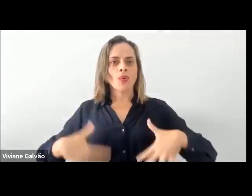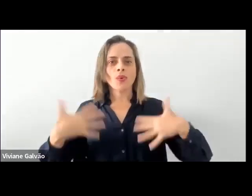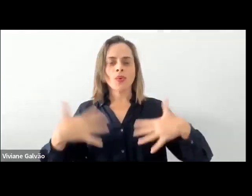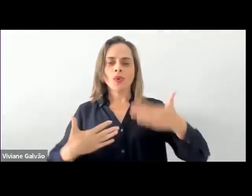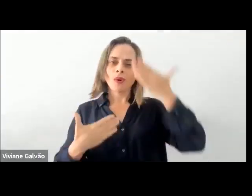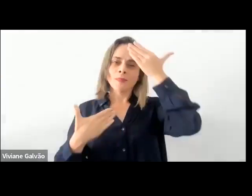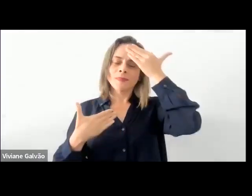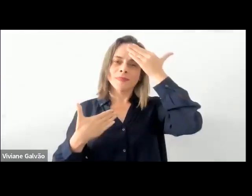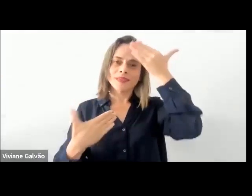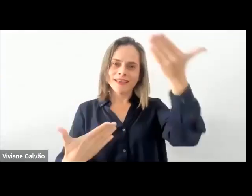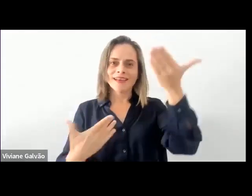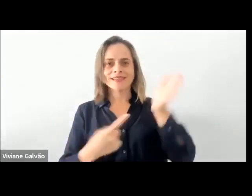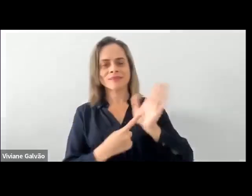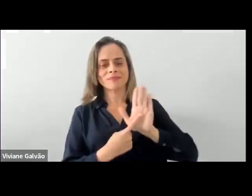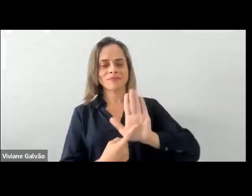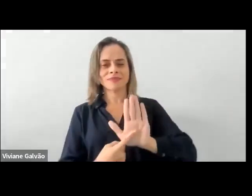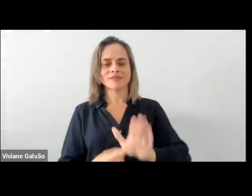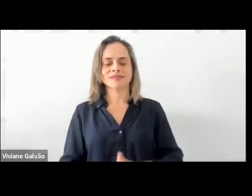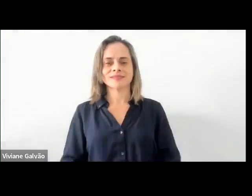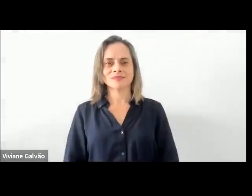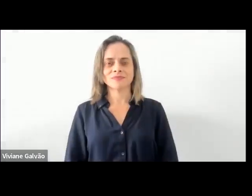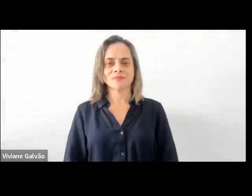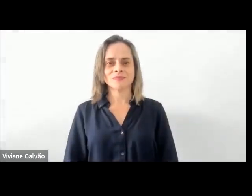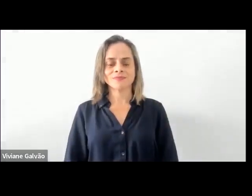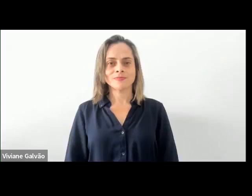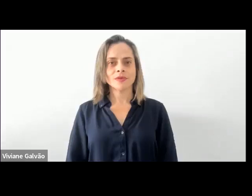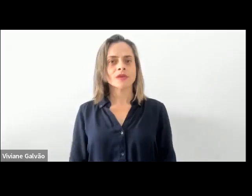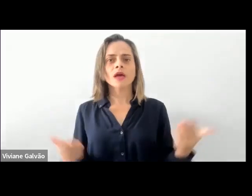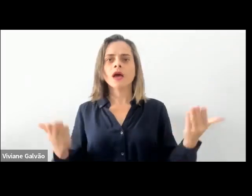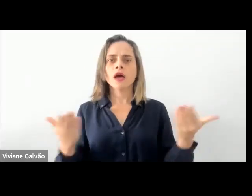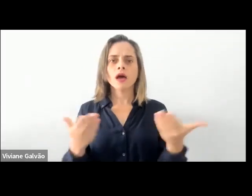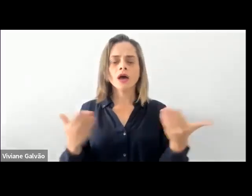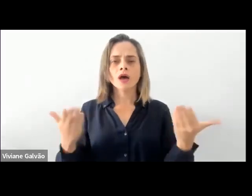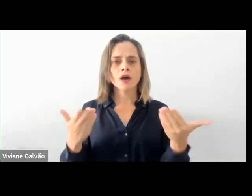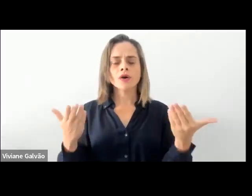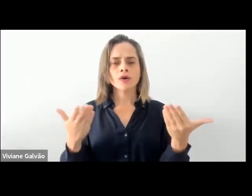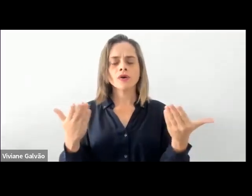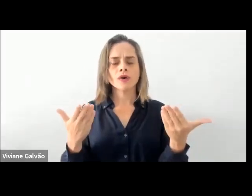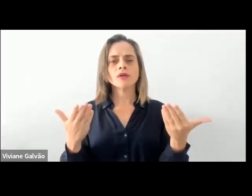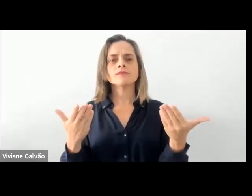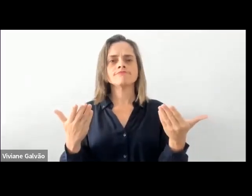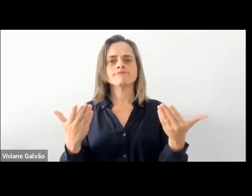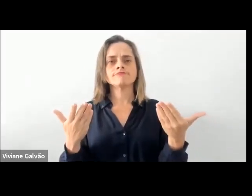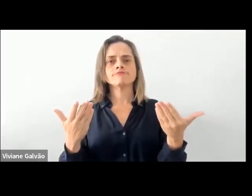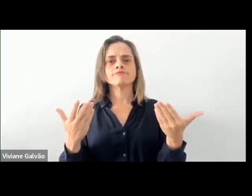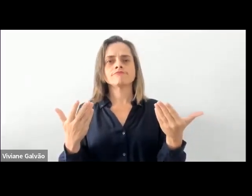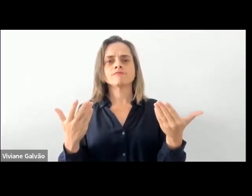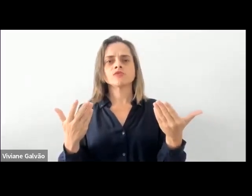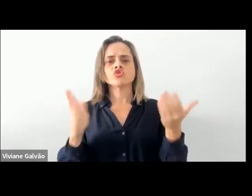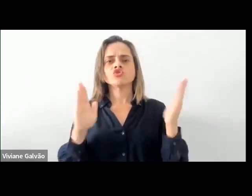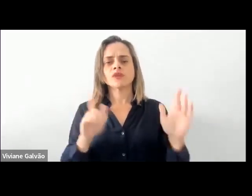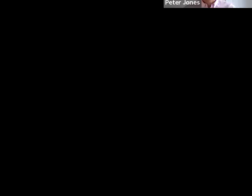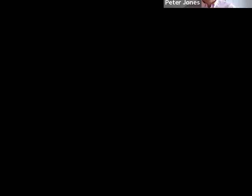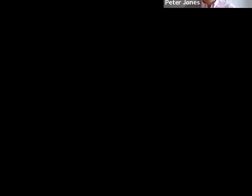I'll begin directly by sharing my screen, if humanly possible.